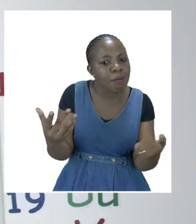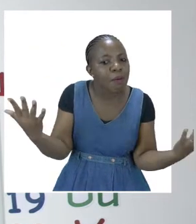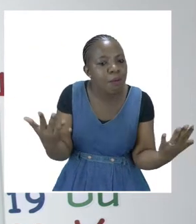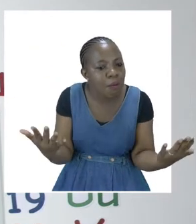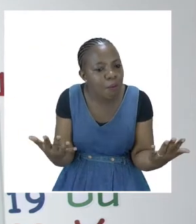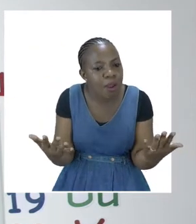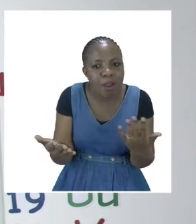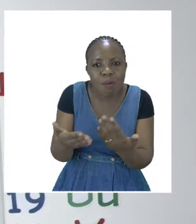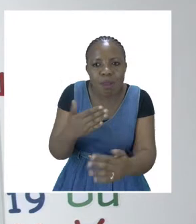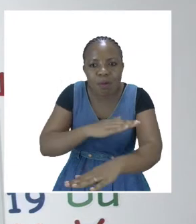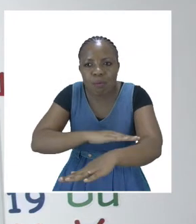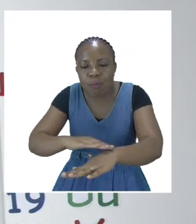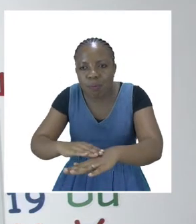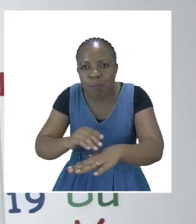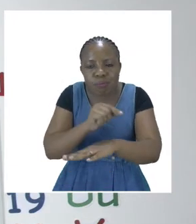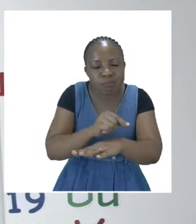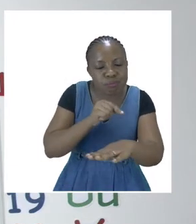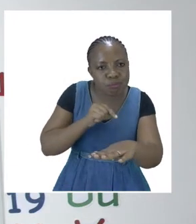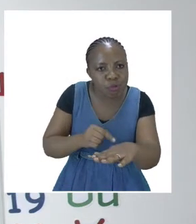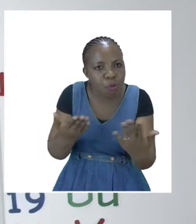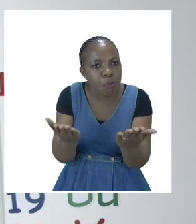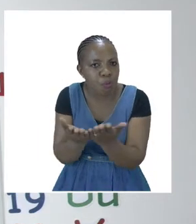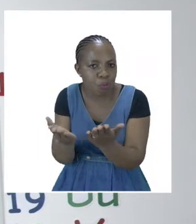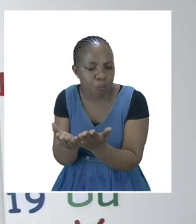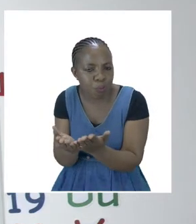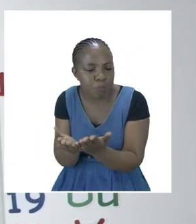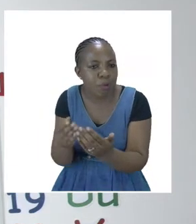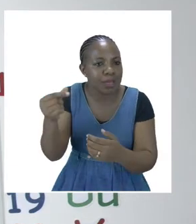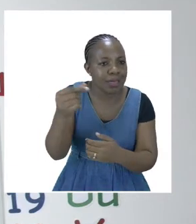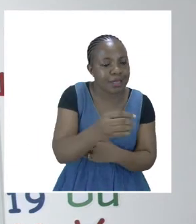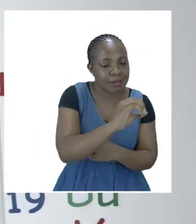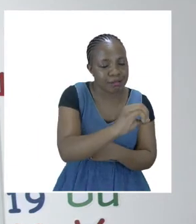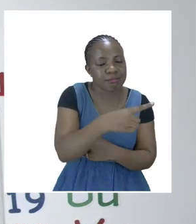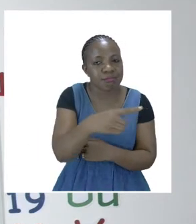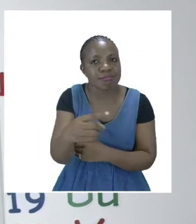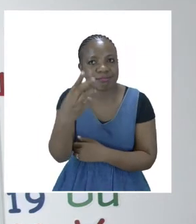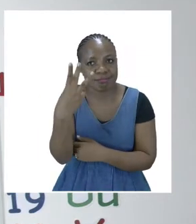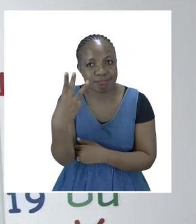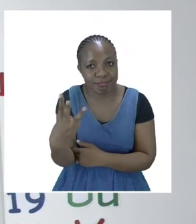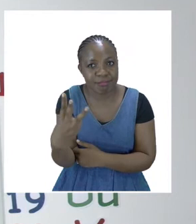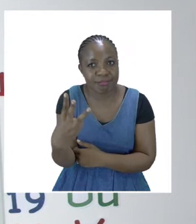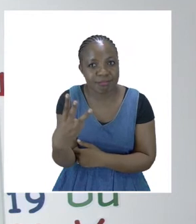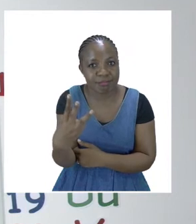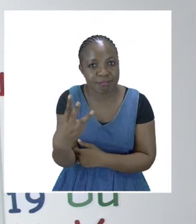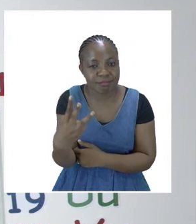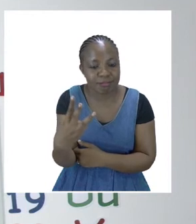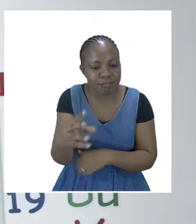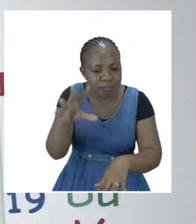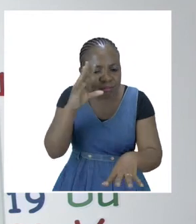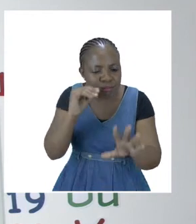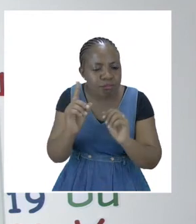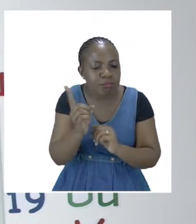to Thursday for pre-primary up until grade 3. The lessons are for listening